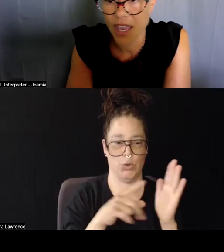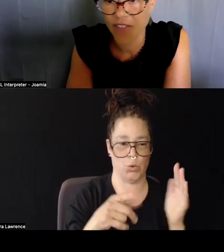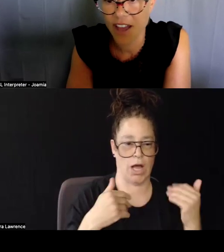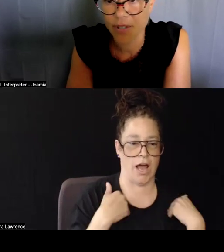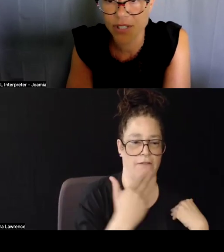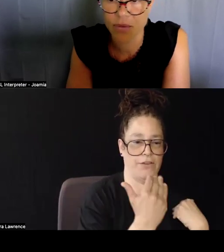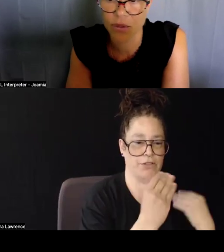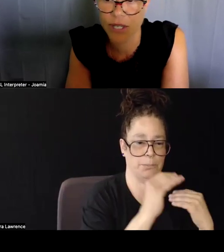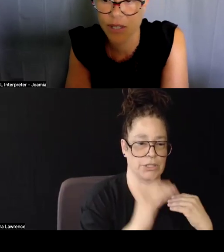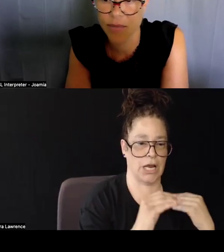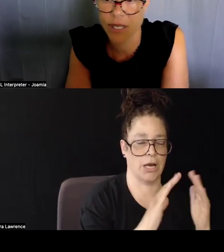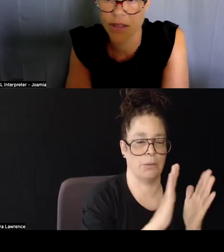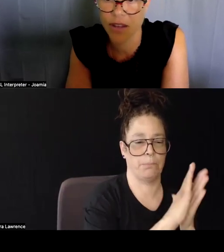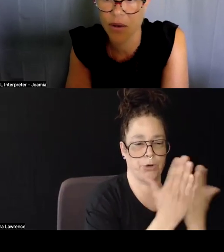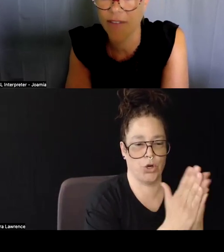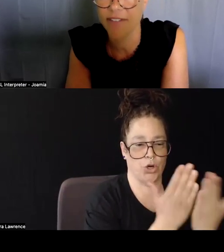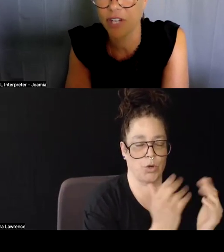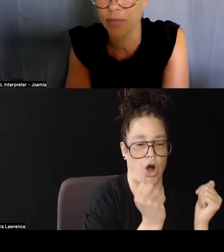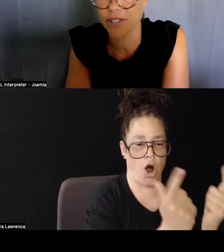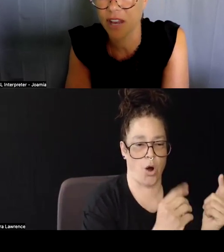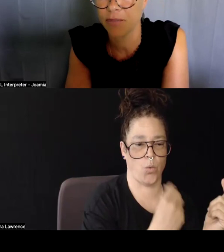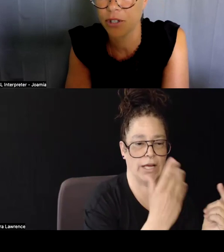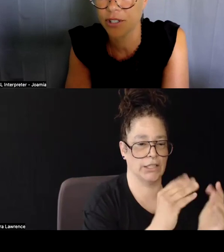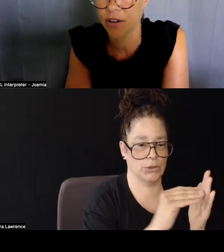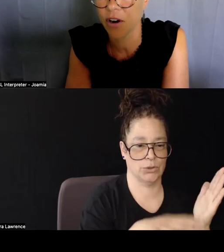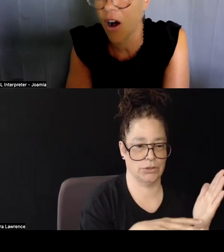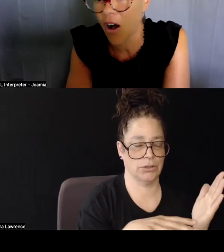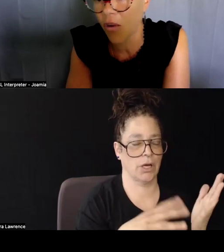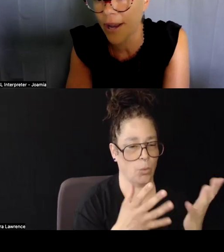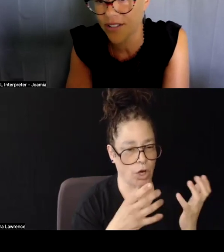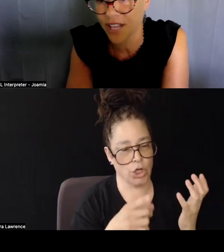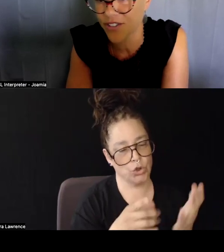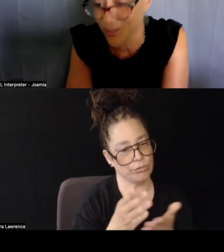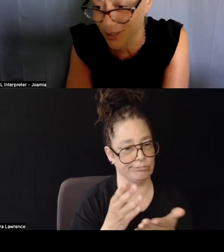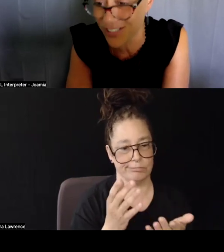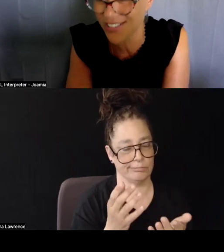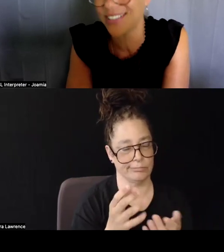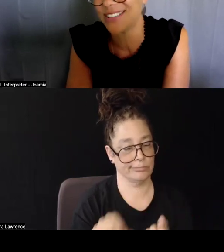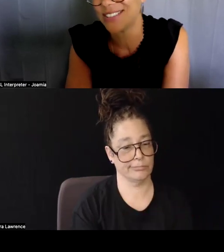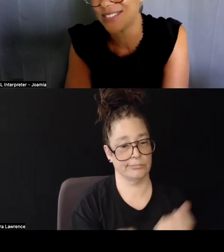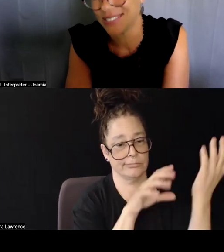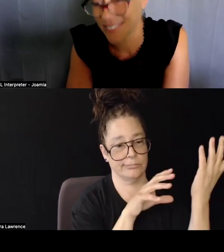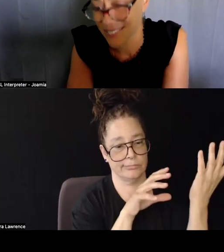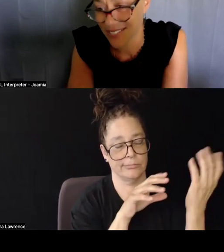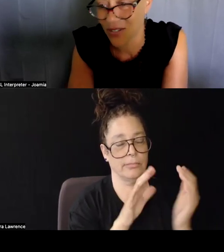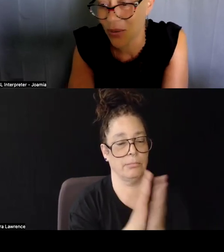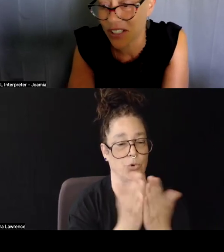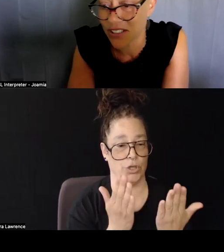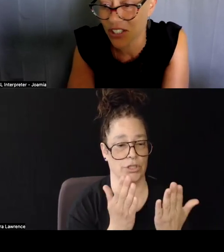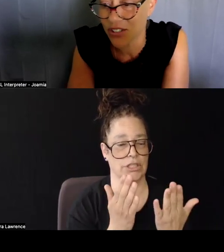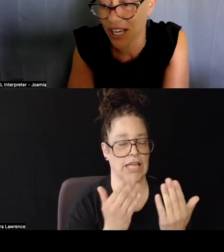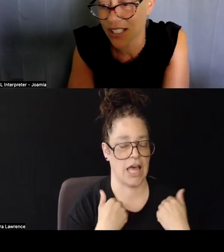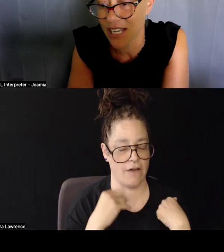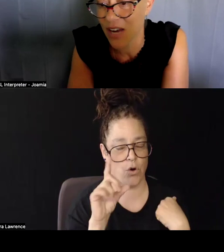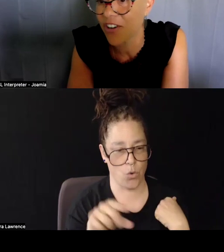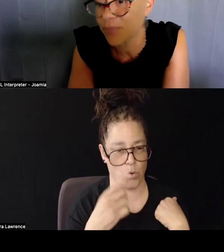So the 85% rule doesn't mean that you have 15% books that are all white-centered books. We want